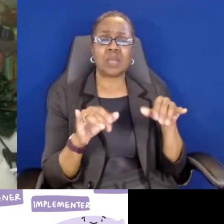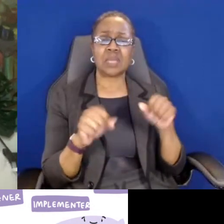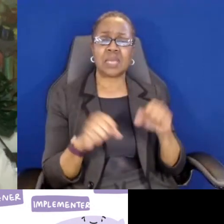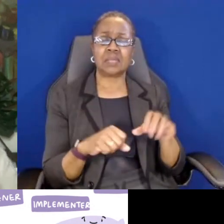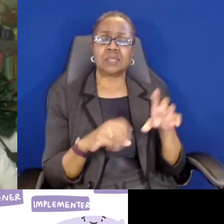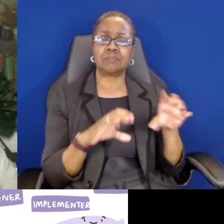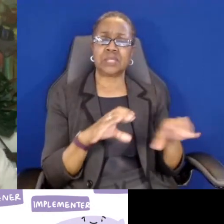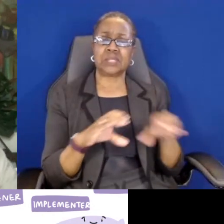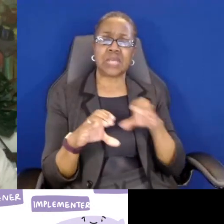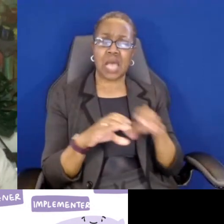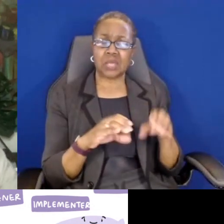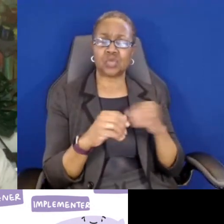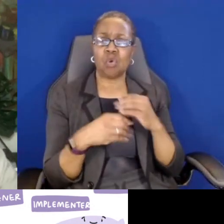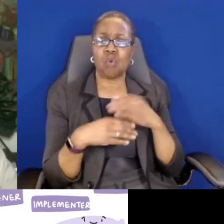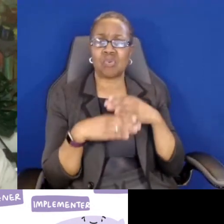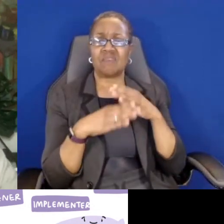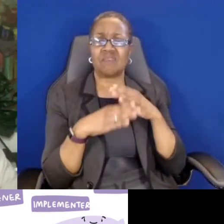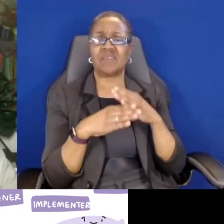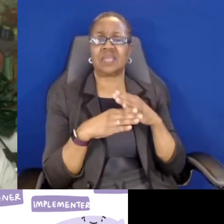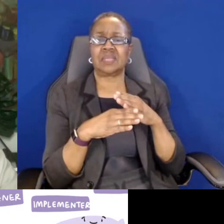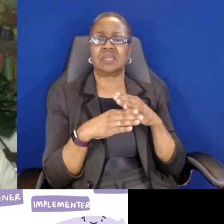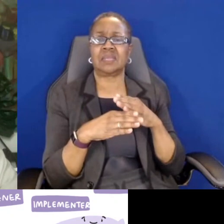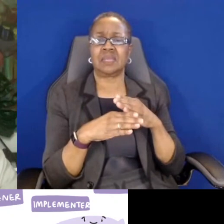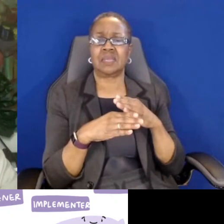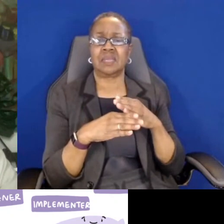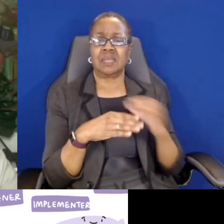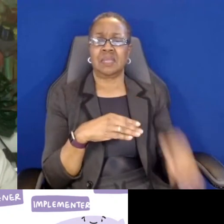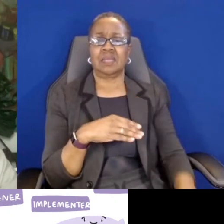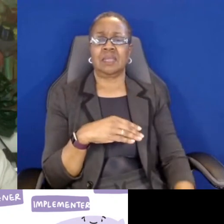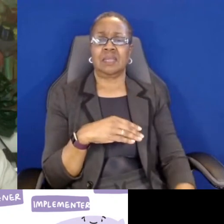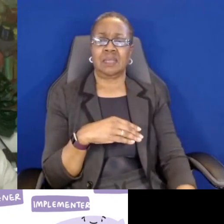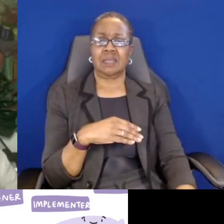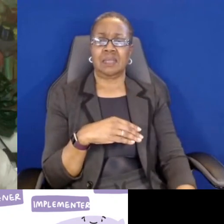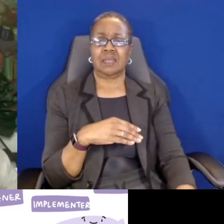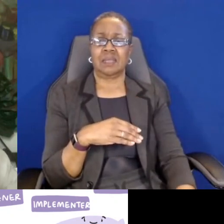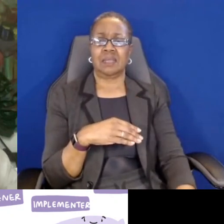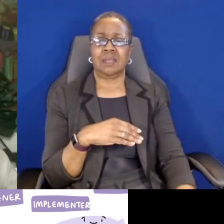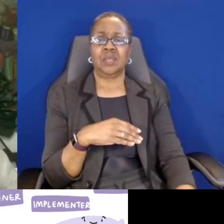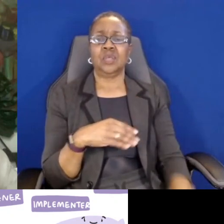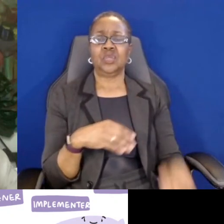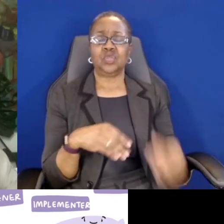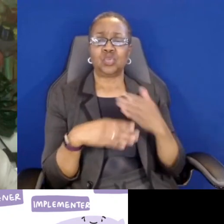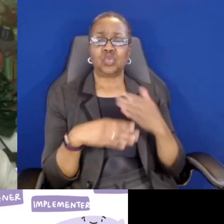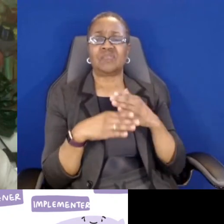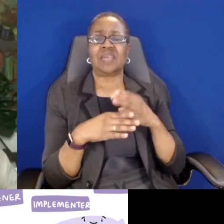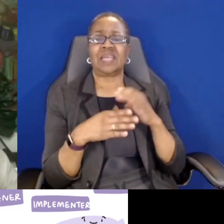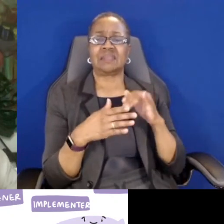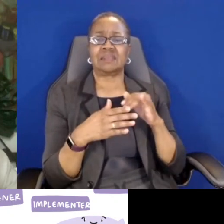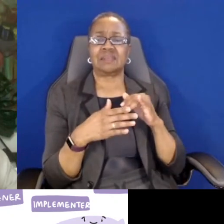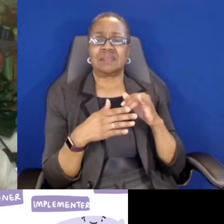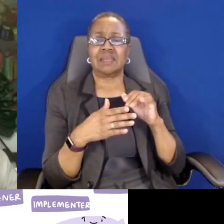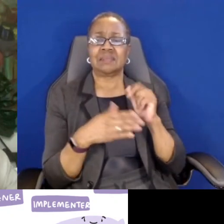taken to stall that, as there are already land grabs happening now?